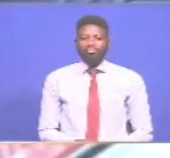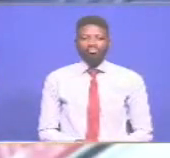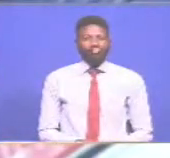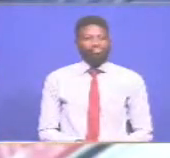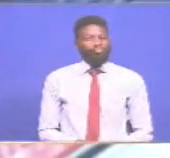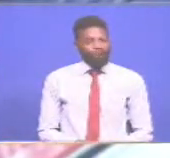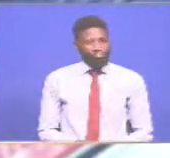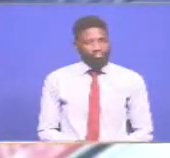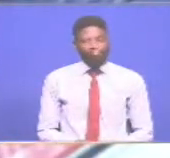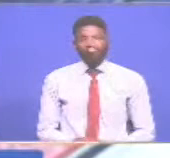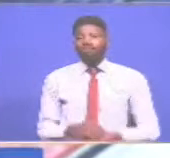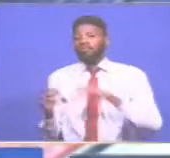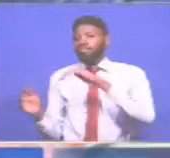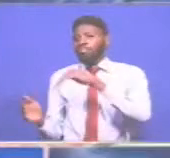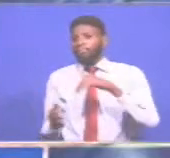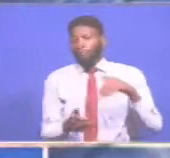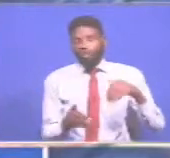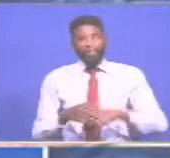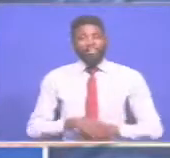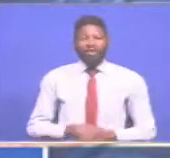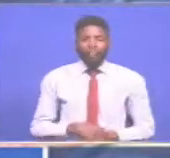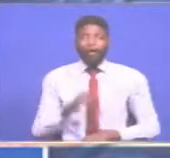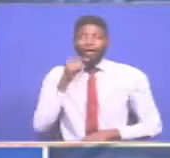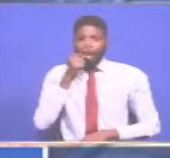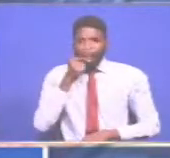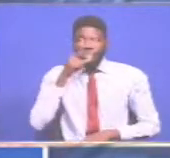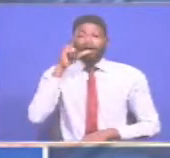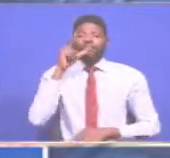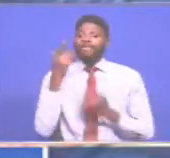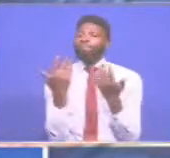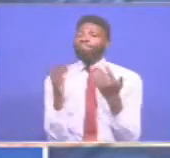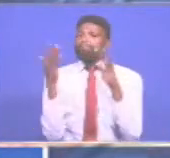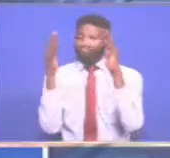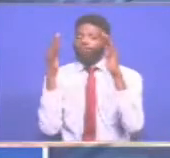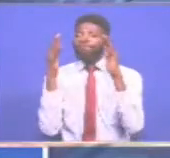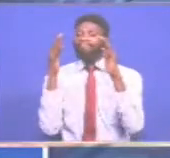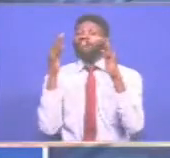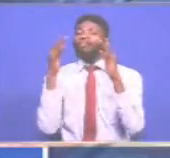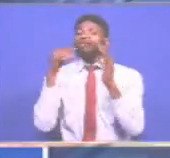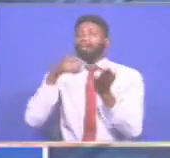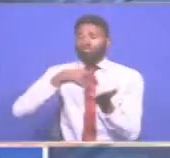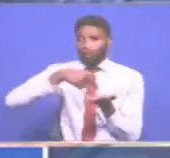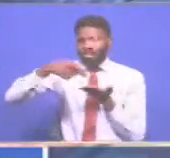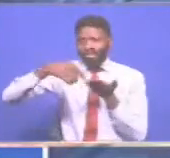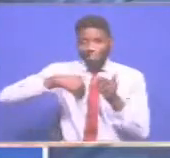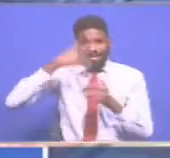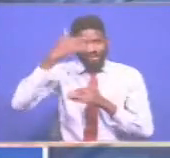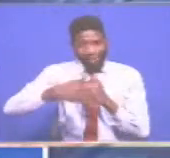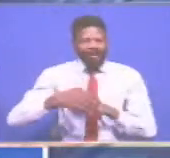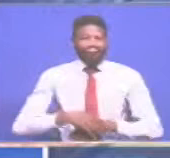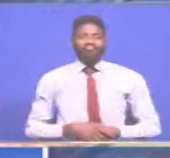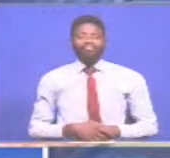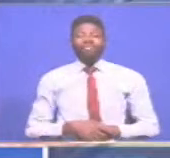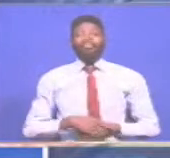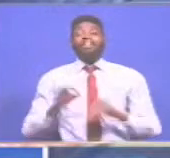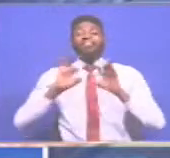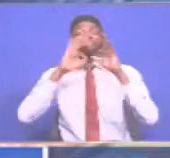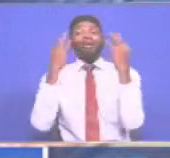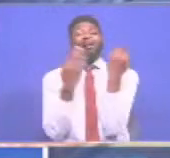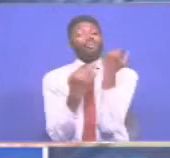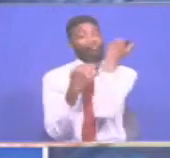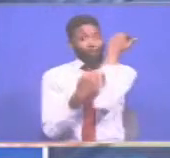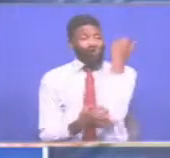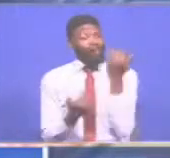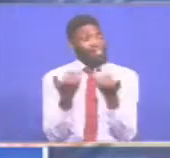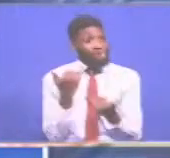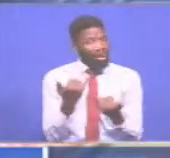In other news, ahead of Eid al-Fitr celebrations to be observed next week, the less privileged families are already